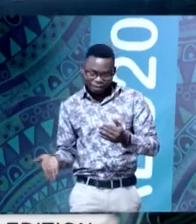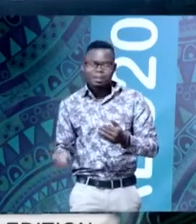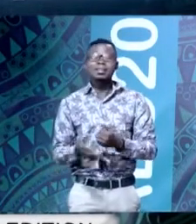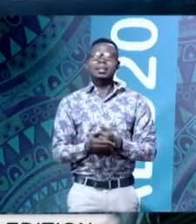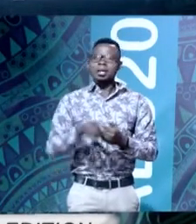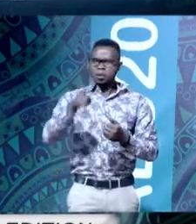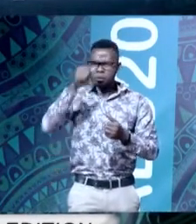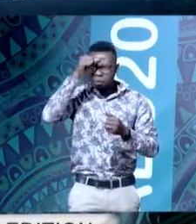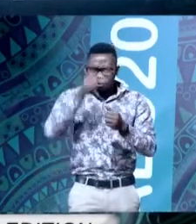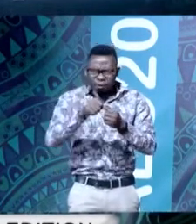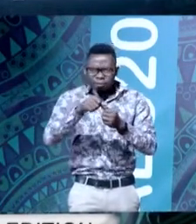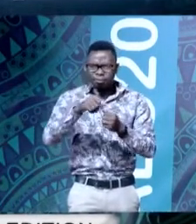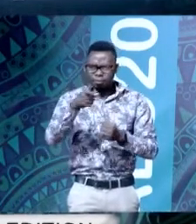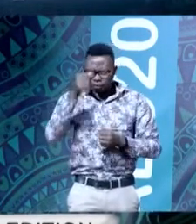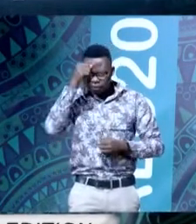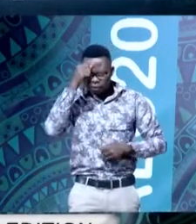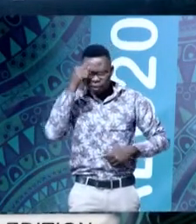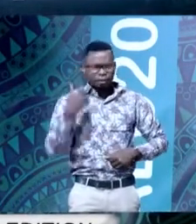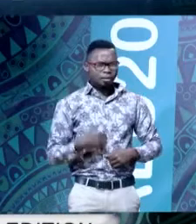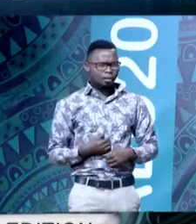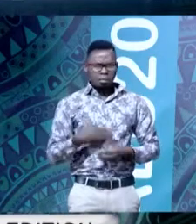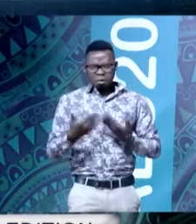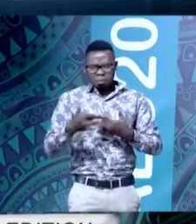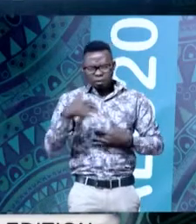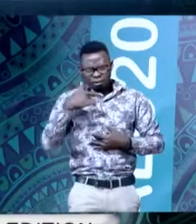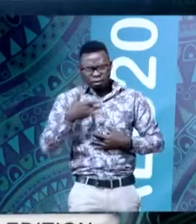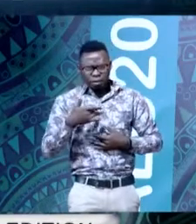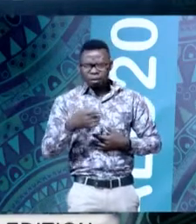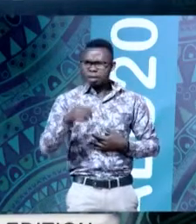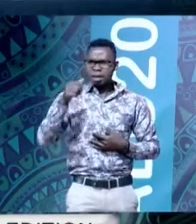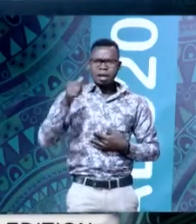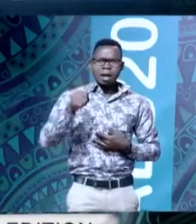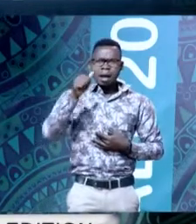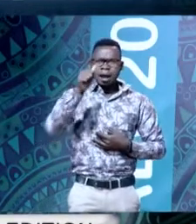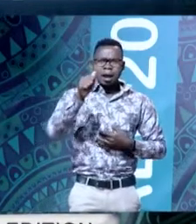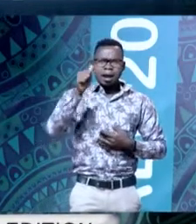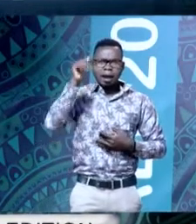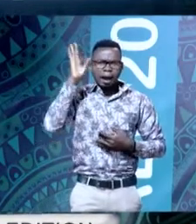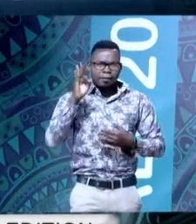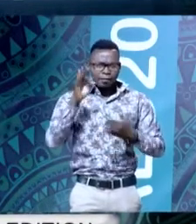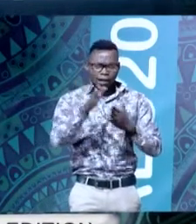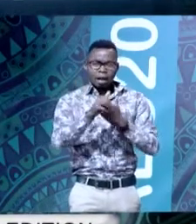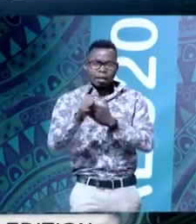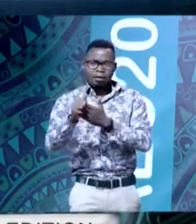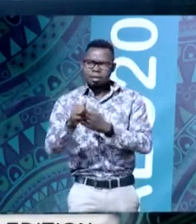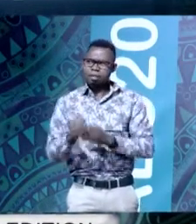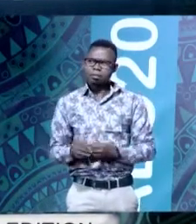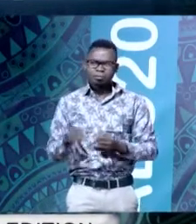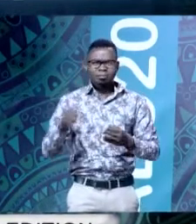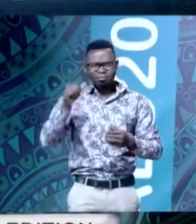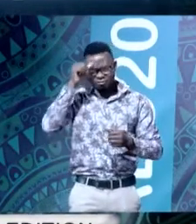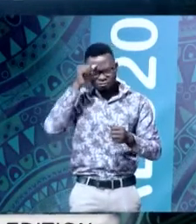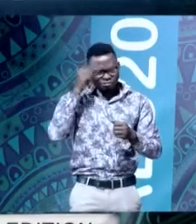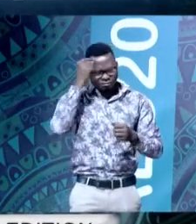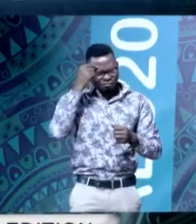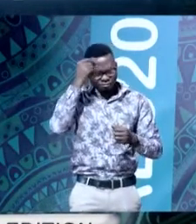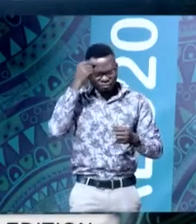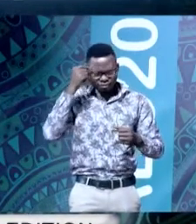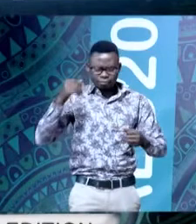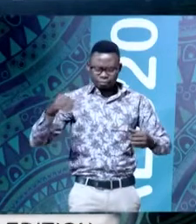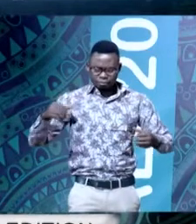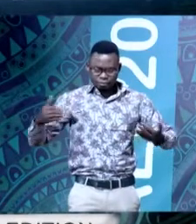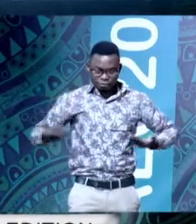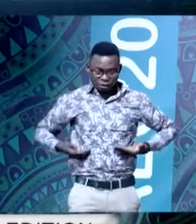African leaders are handling the question of the youthful population, putting the youthful population to work?